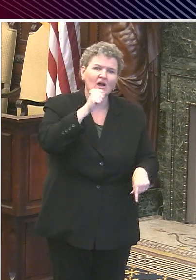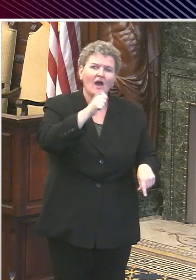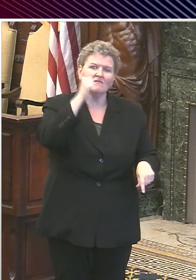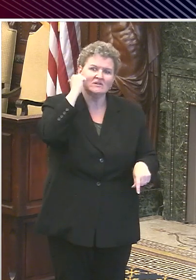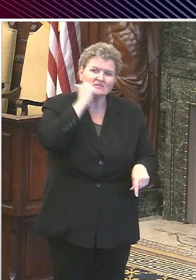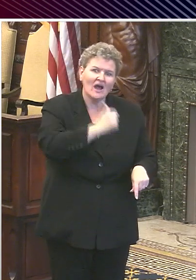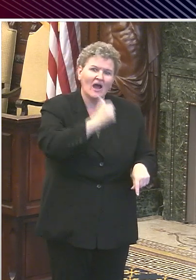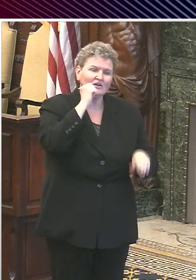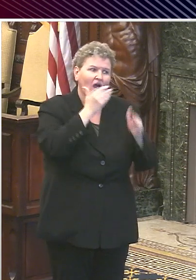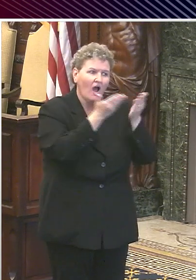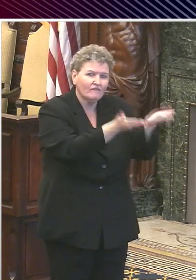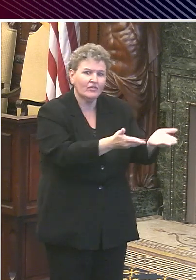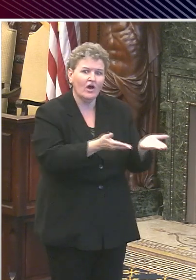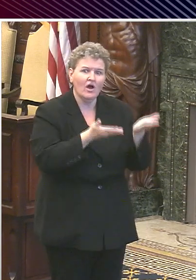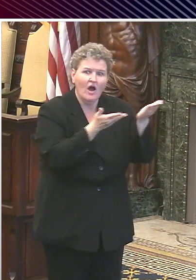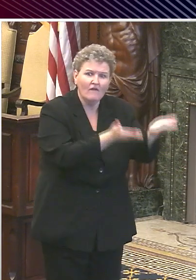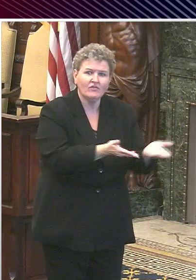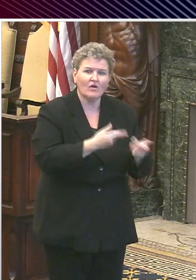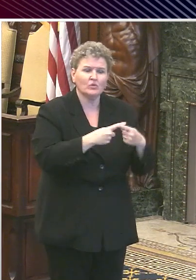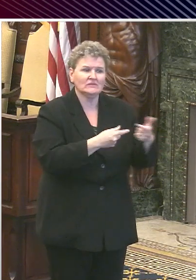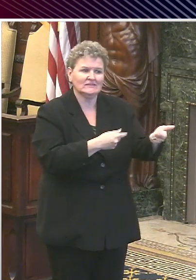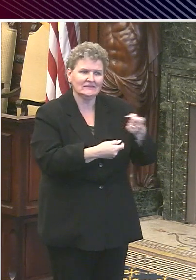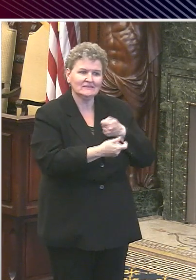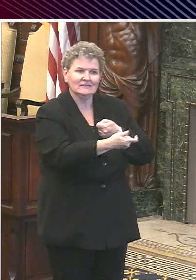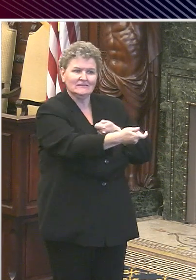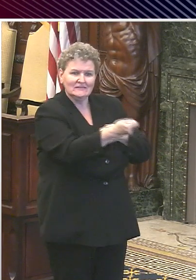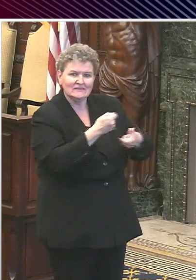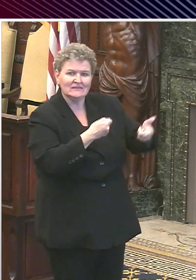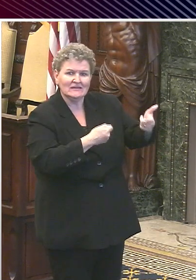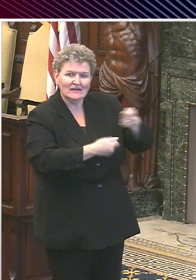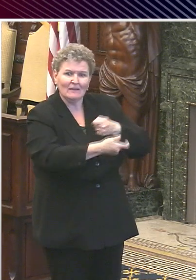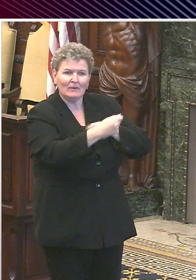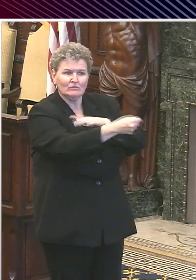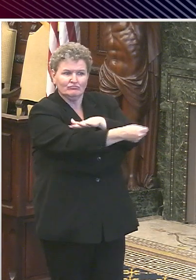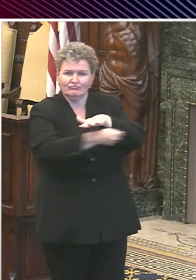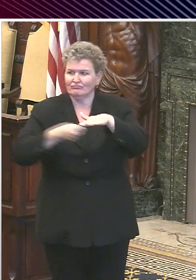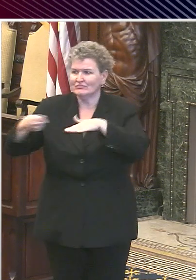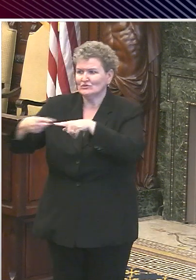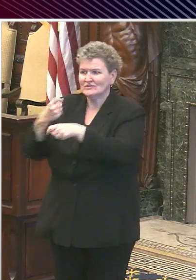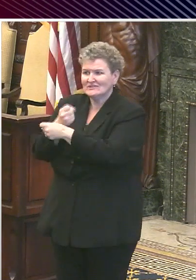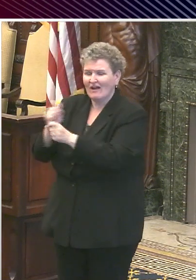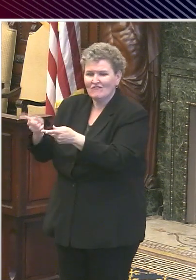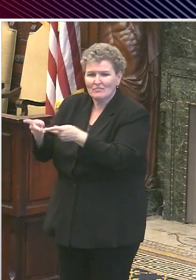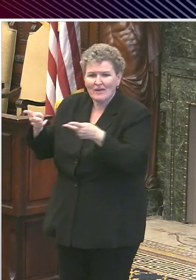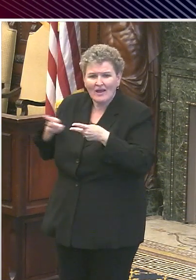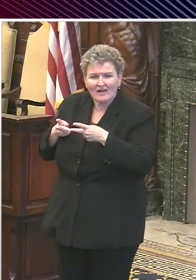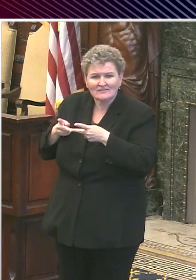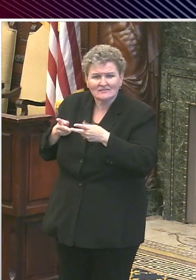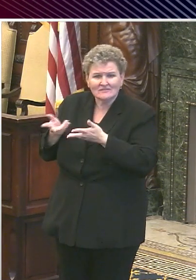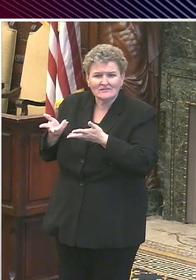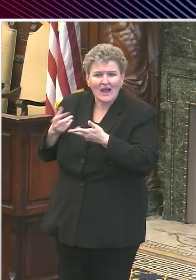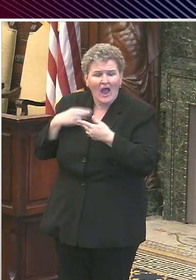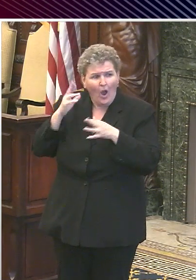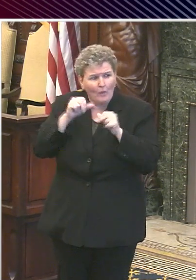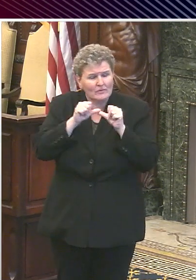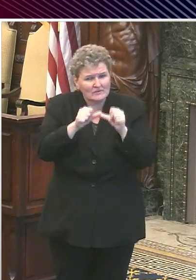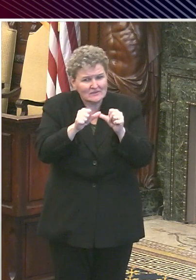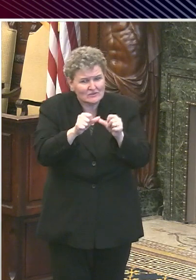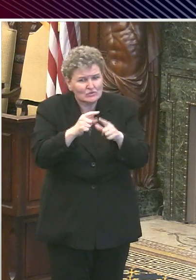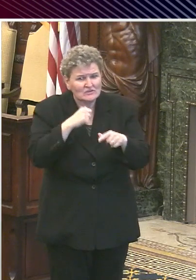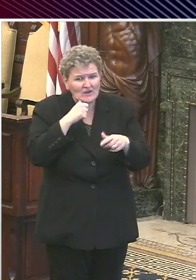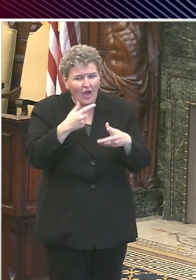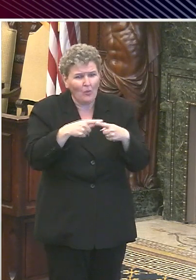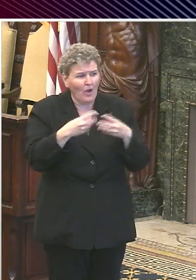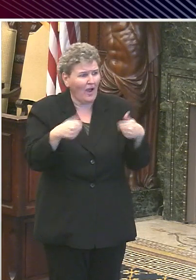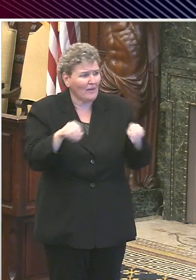entice people to come out of the camp to go into a safe place. So we will continue doing that until we can't do it anymore. All